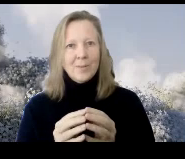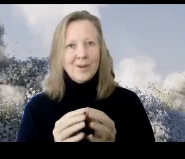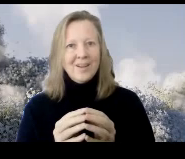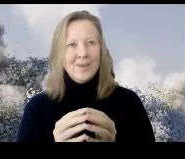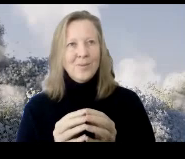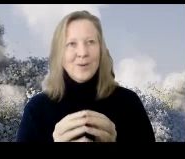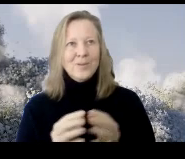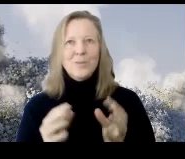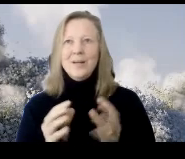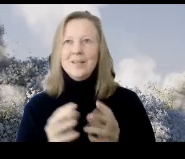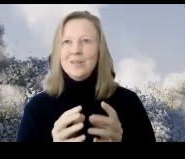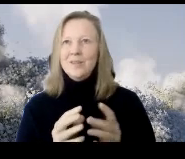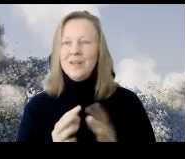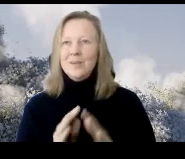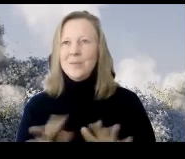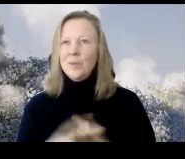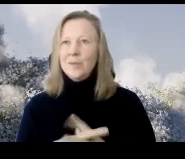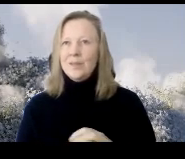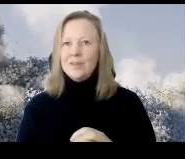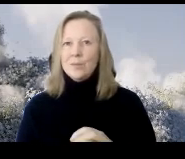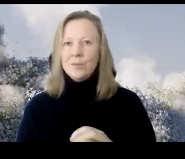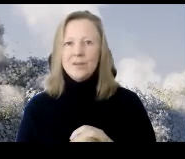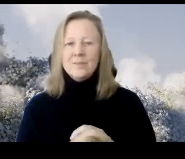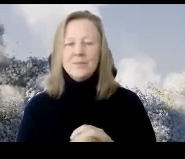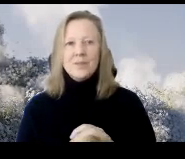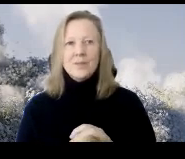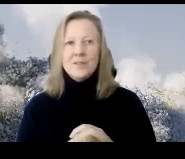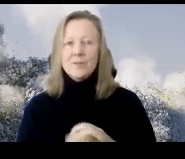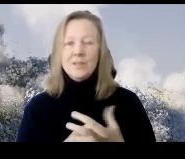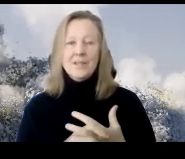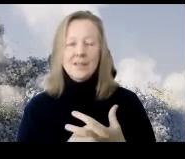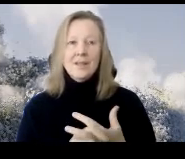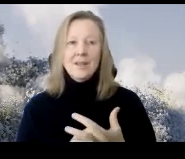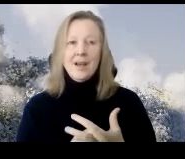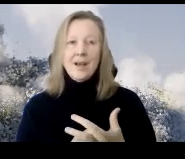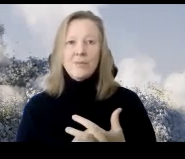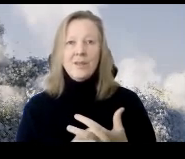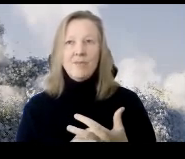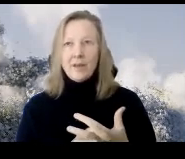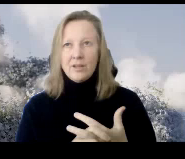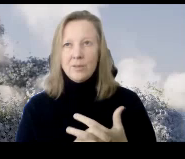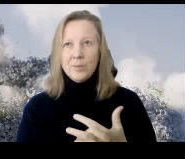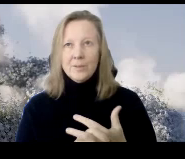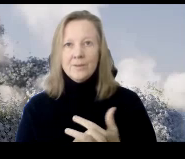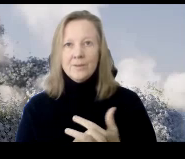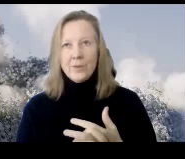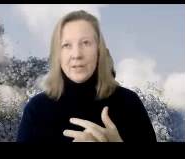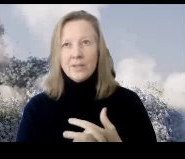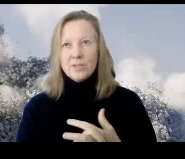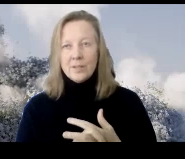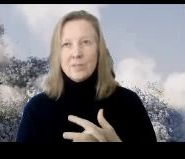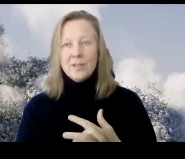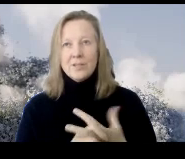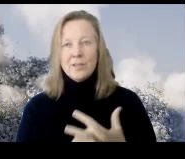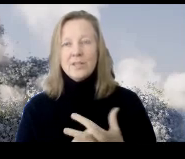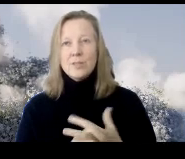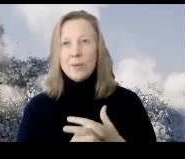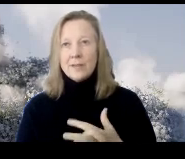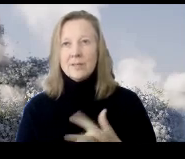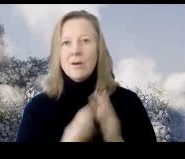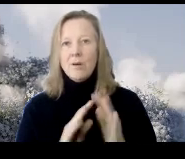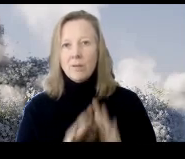about what went well, and maybe what we need to work on. So it's a really valuable learning experience because